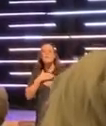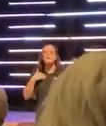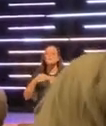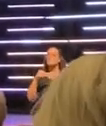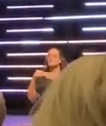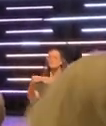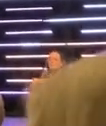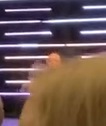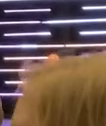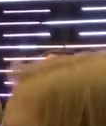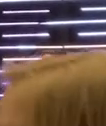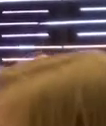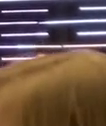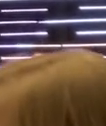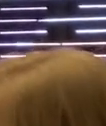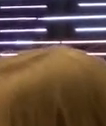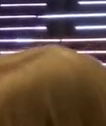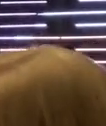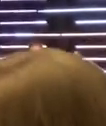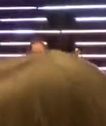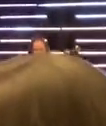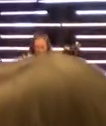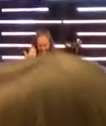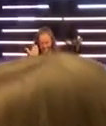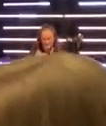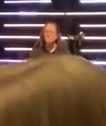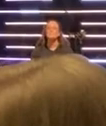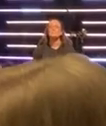through our communion meditation this morning.